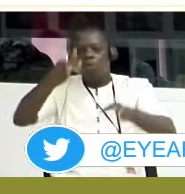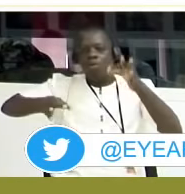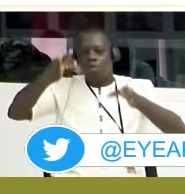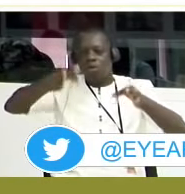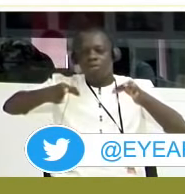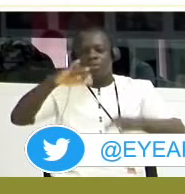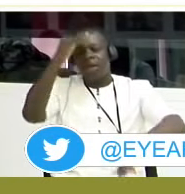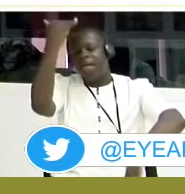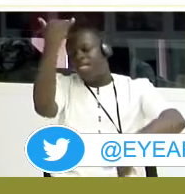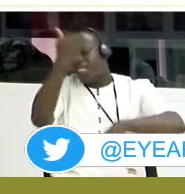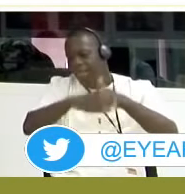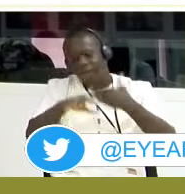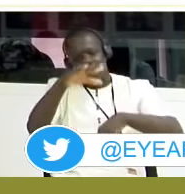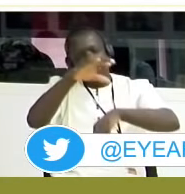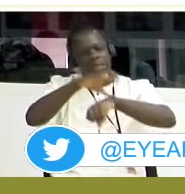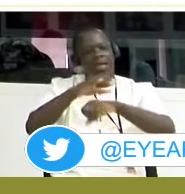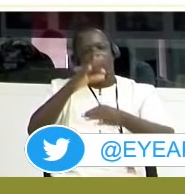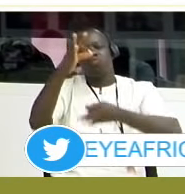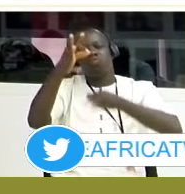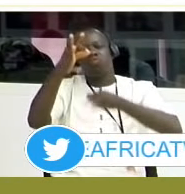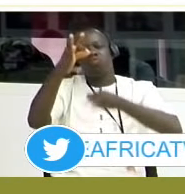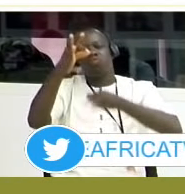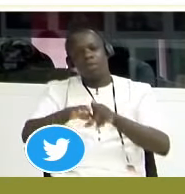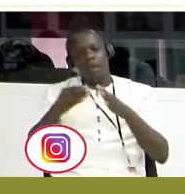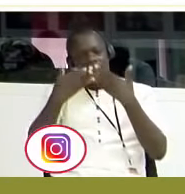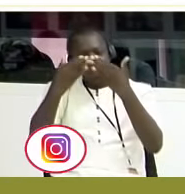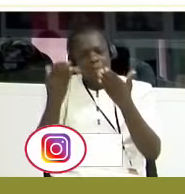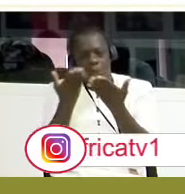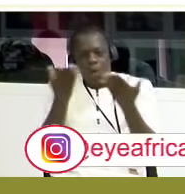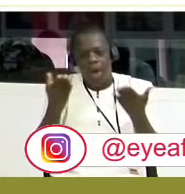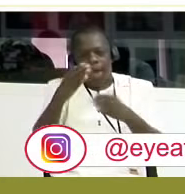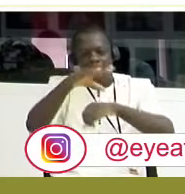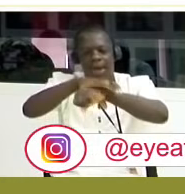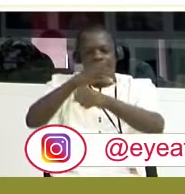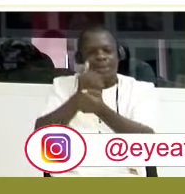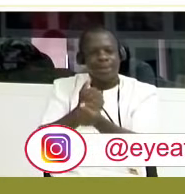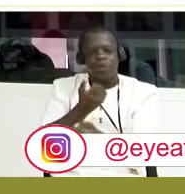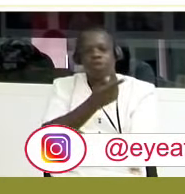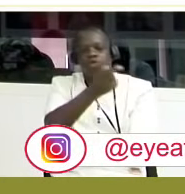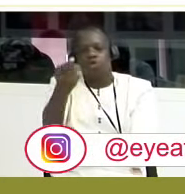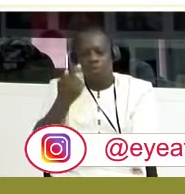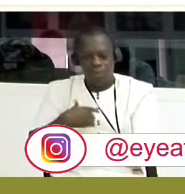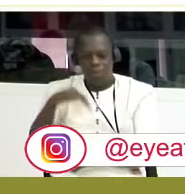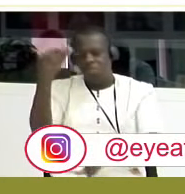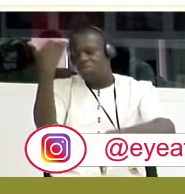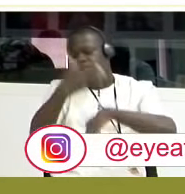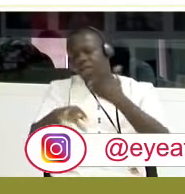Were you informed of the reason for your arrest? We were not informed of the reason of our arrest.